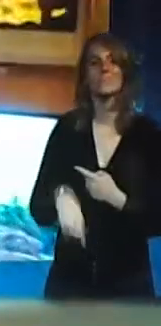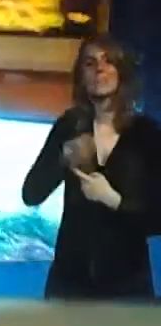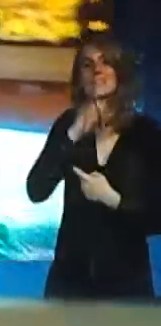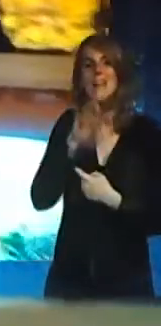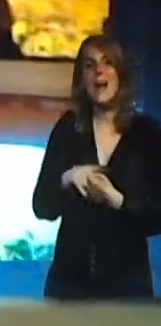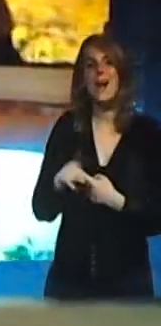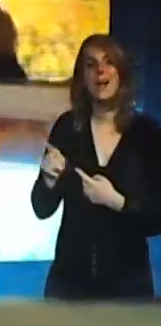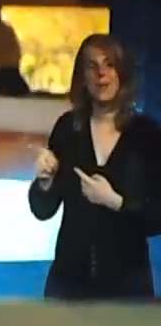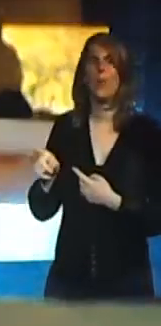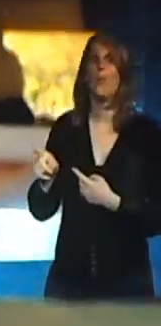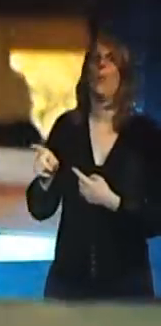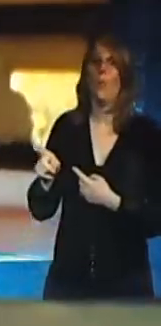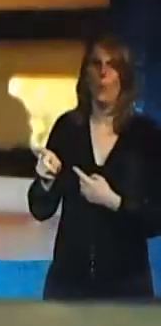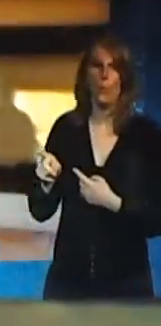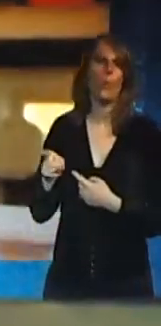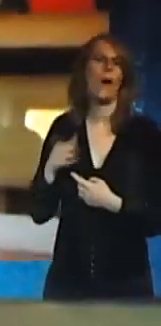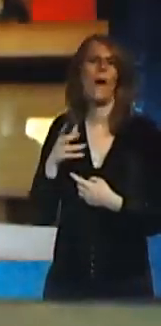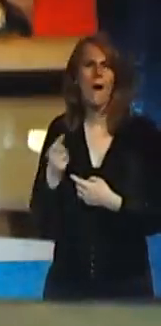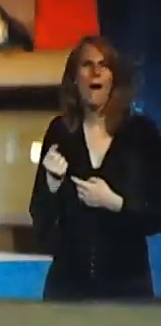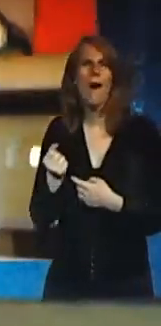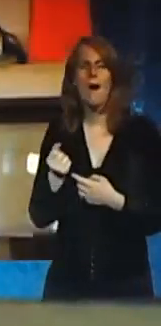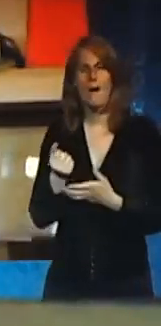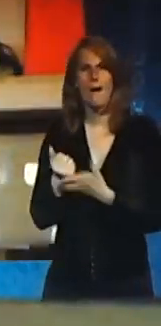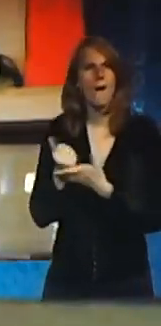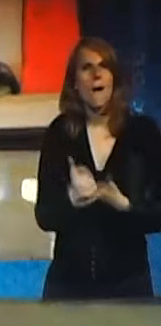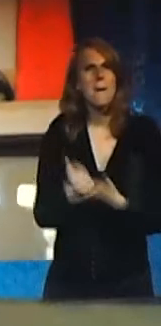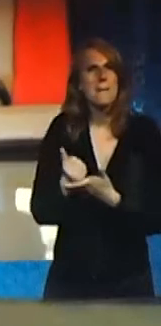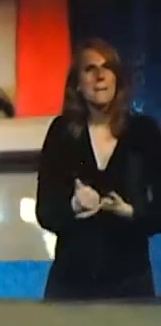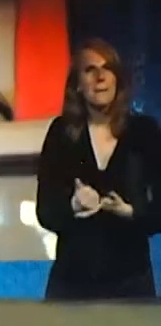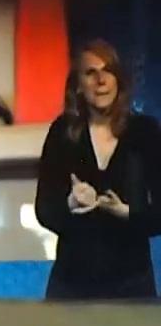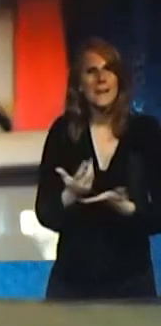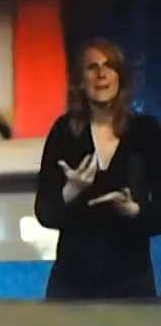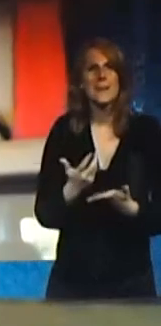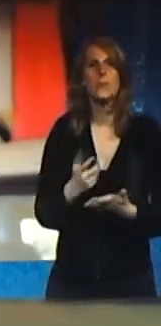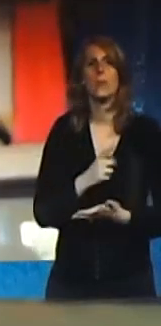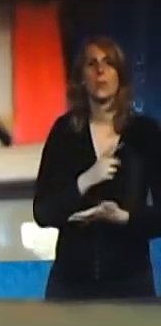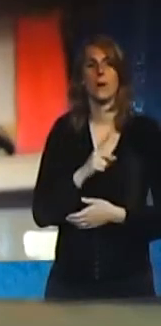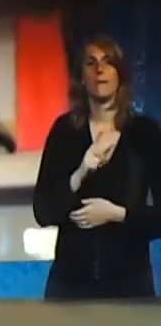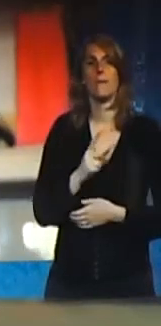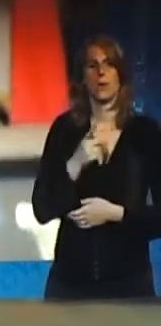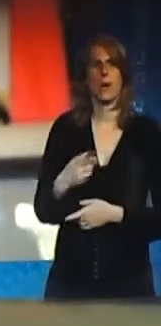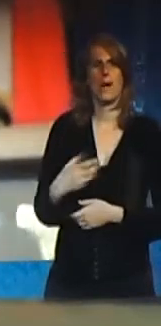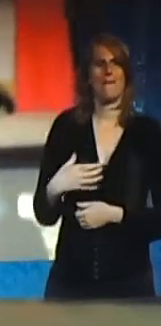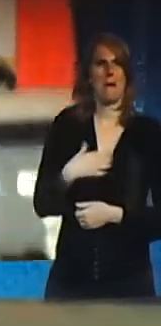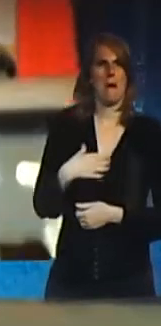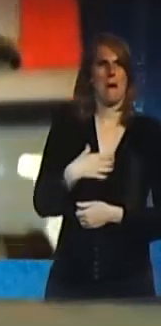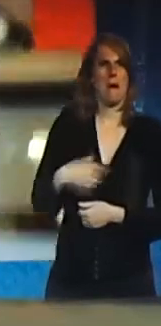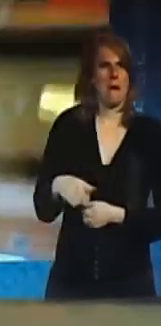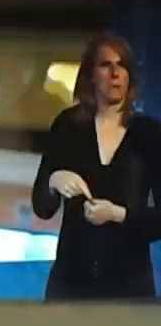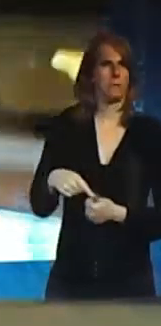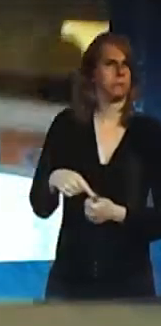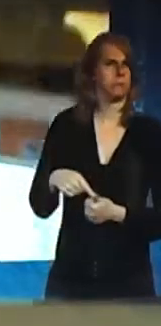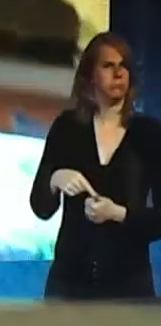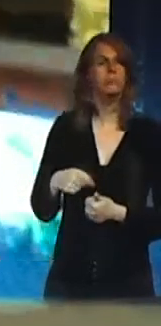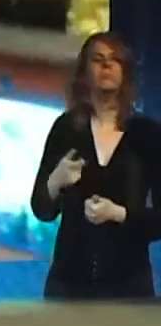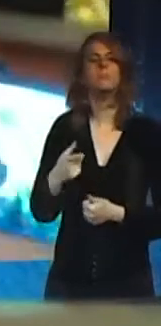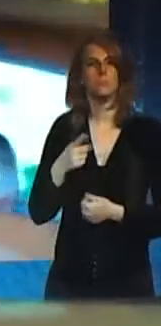conquering a fear to start with, because lots of people are a bit wary of snakes because they're obviously portrayed as being